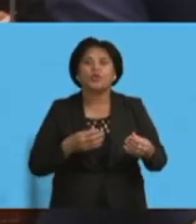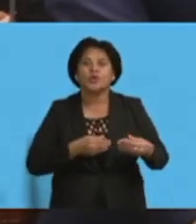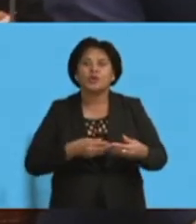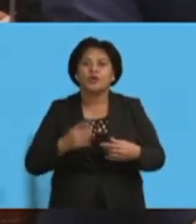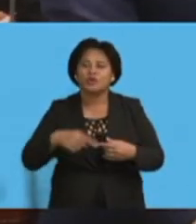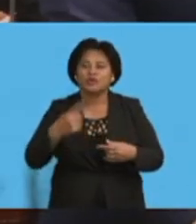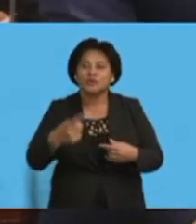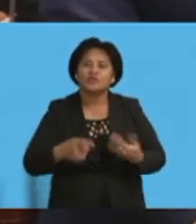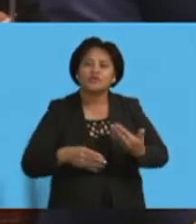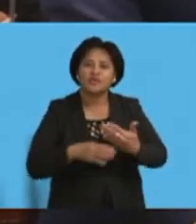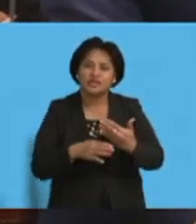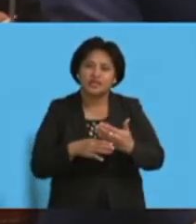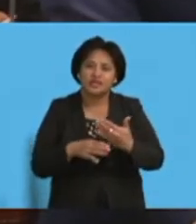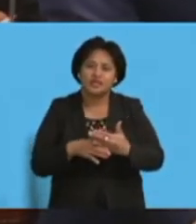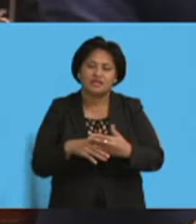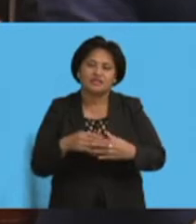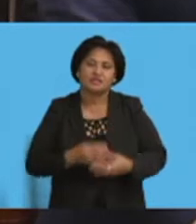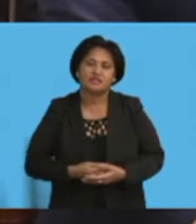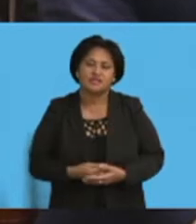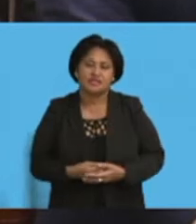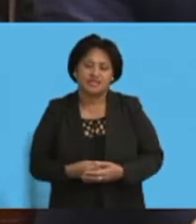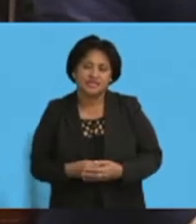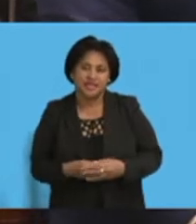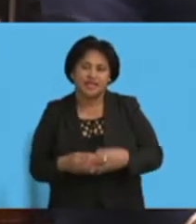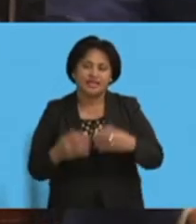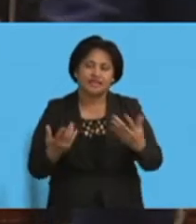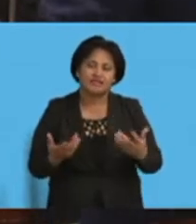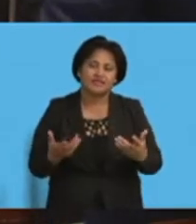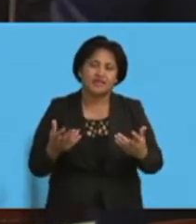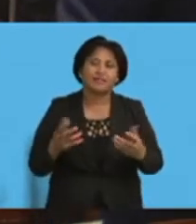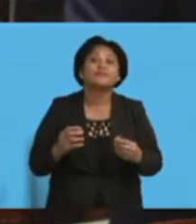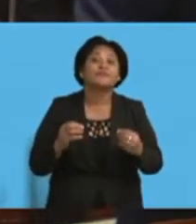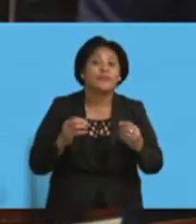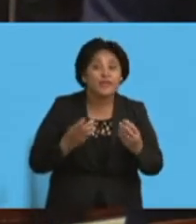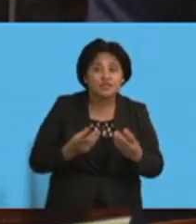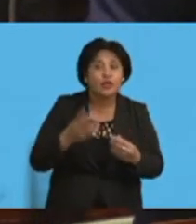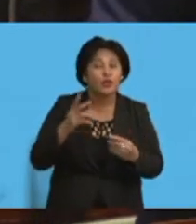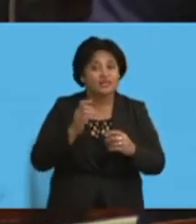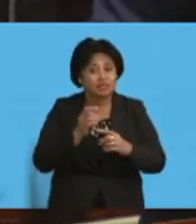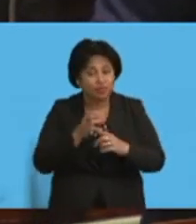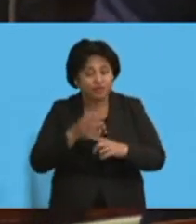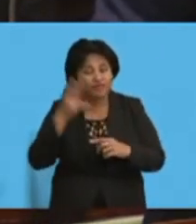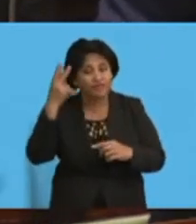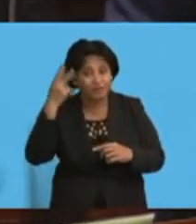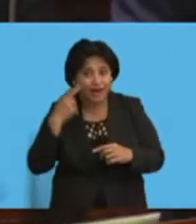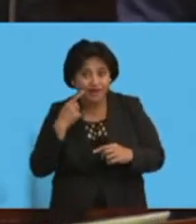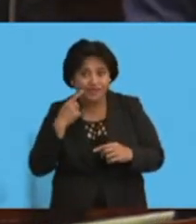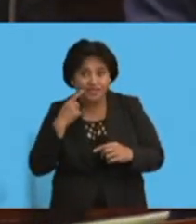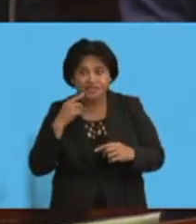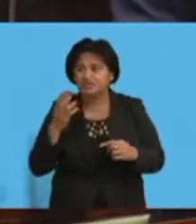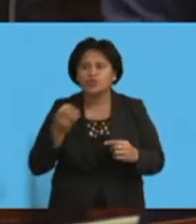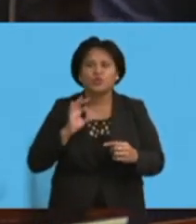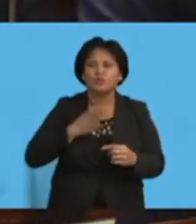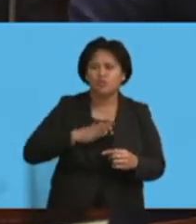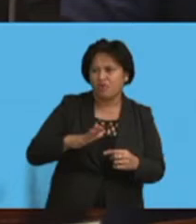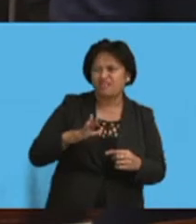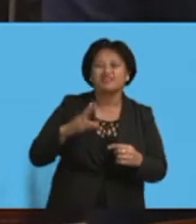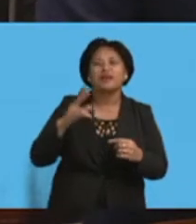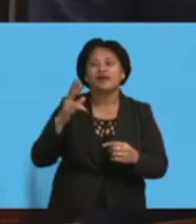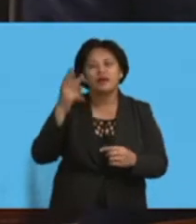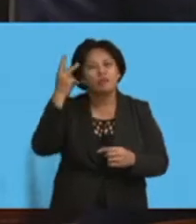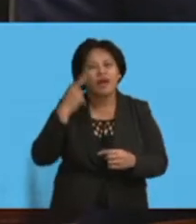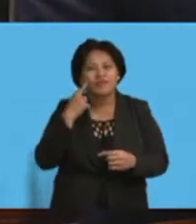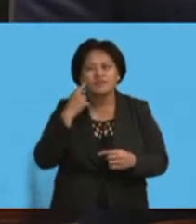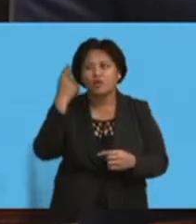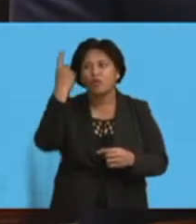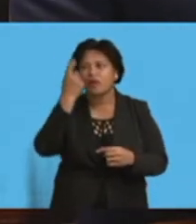is also an extremely busy and stressful time. And no new or expecting parent in Fiji should be worried about keeping the jobs they need to